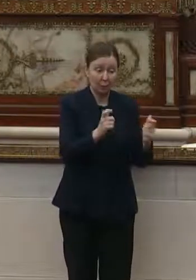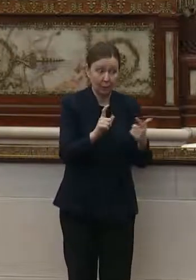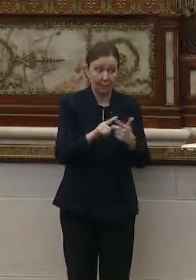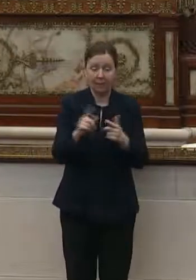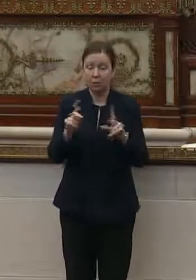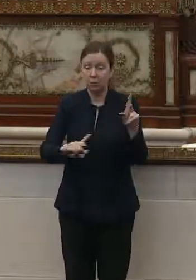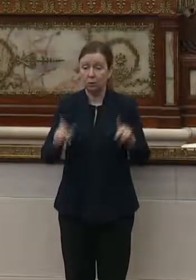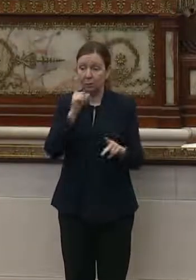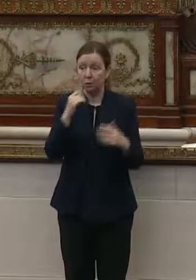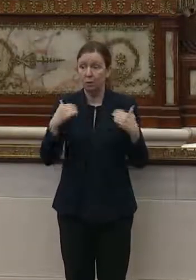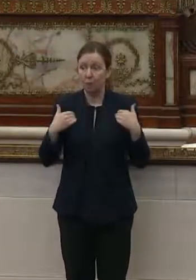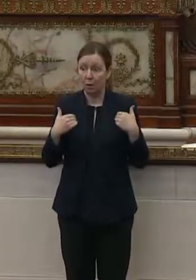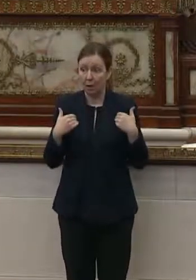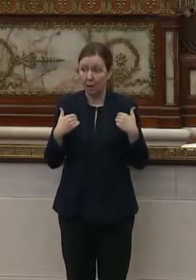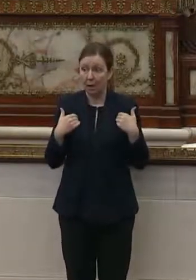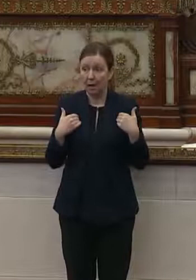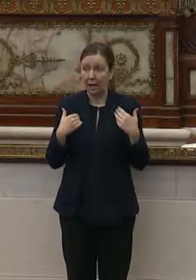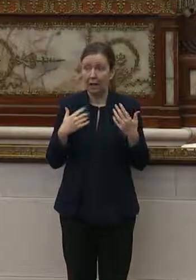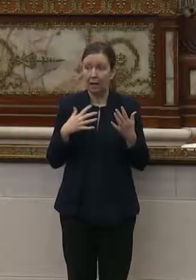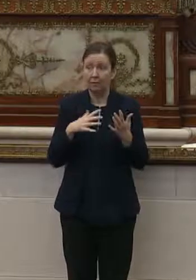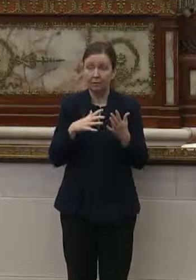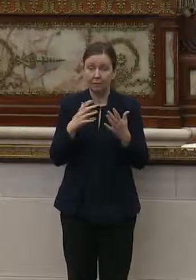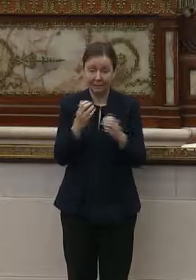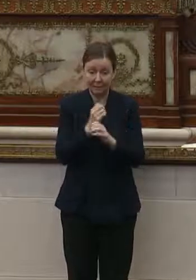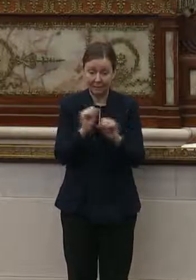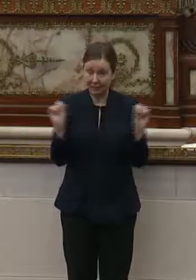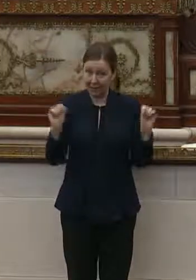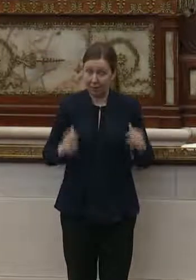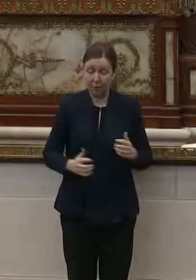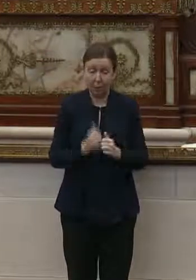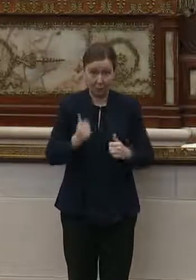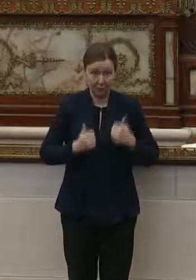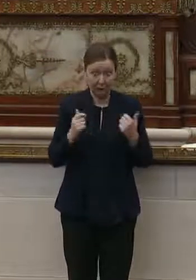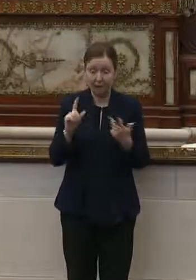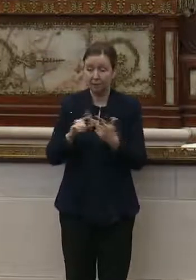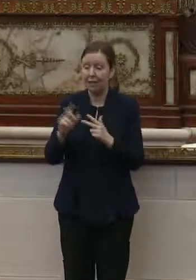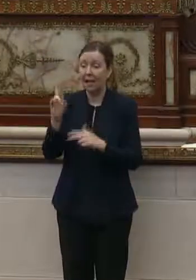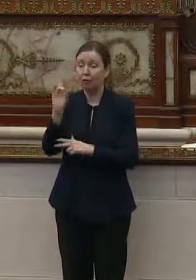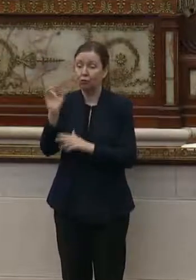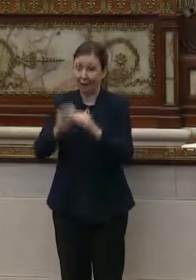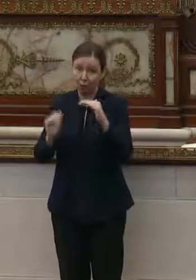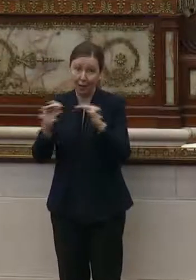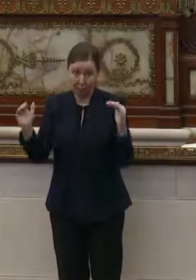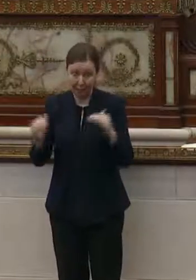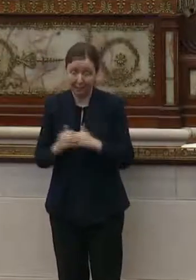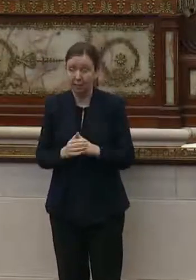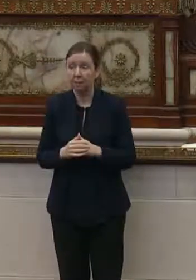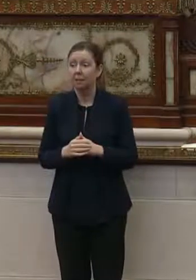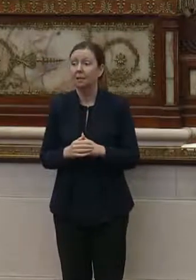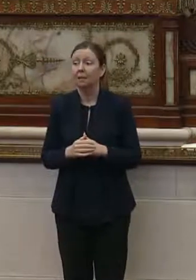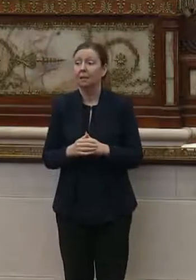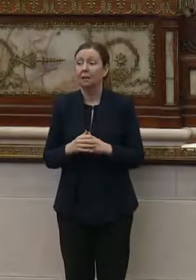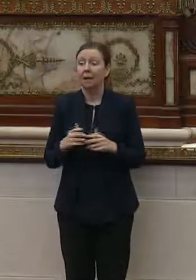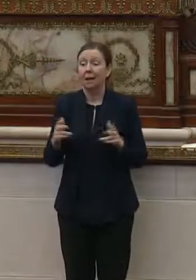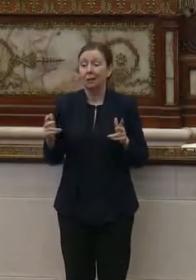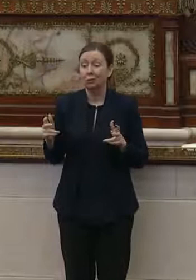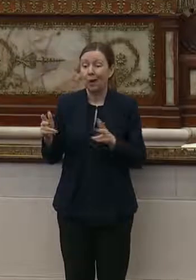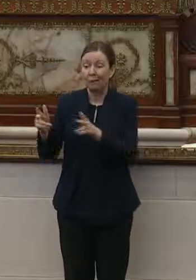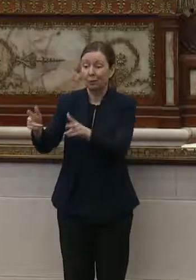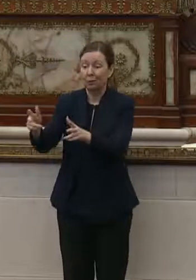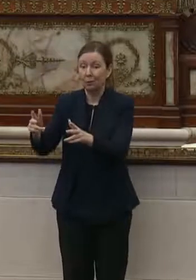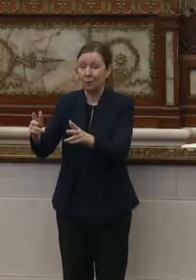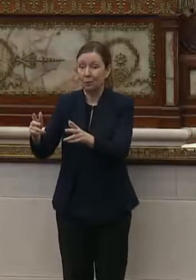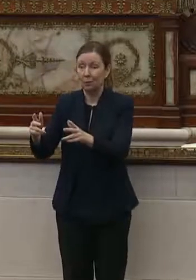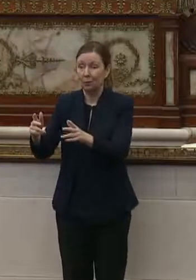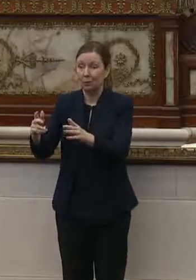who are, for whom we can save the most lives in the early going, and then racial equity. A drive-through site in the stadium works against